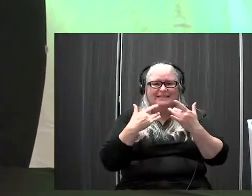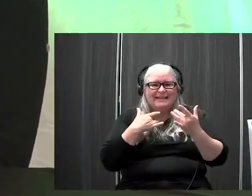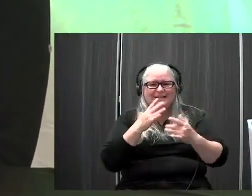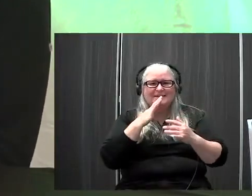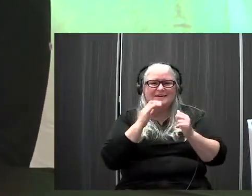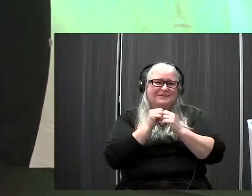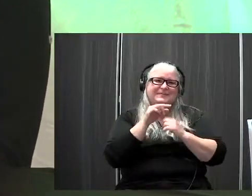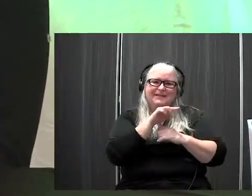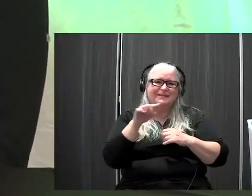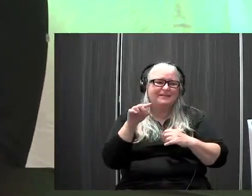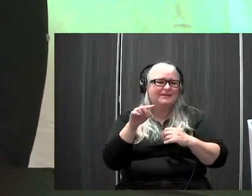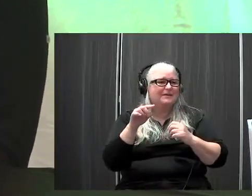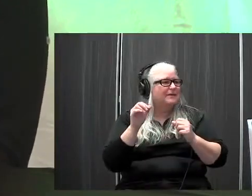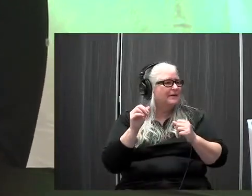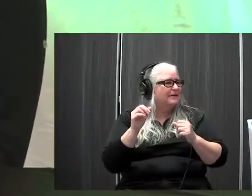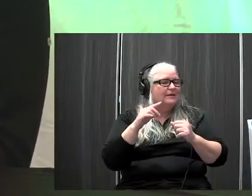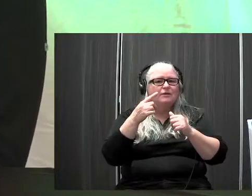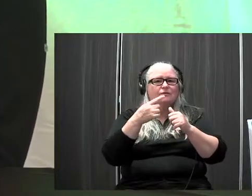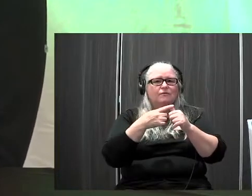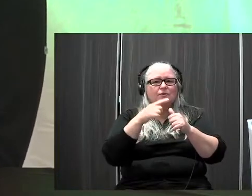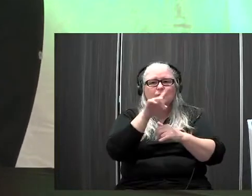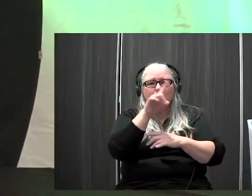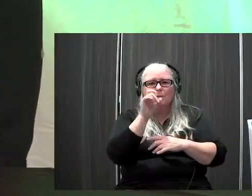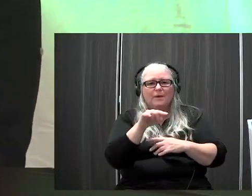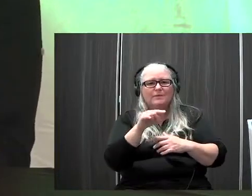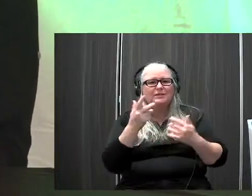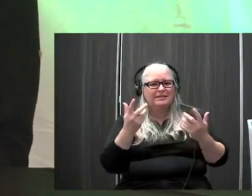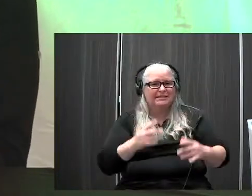you. Can we get the first poll question loaded?